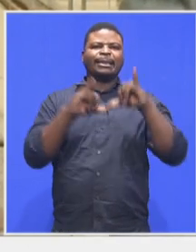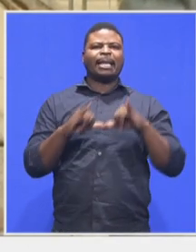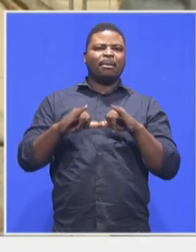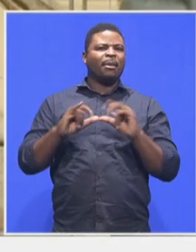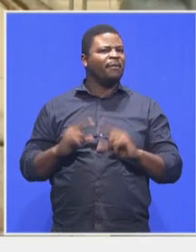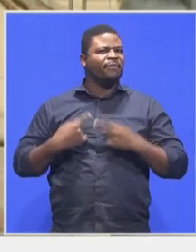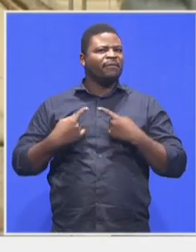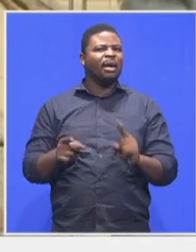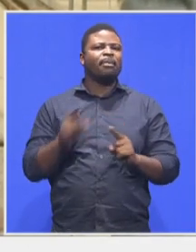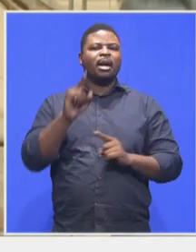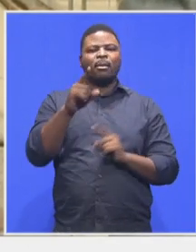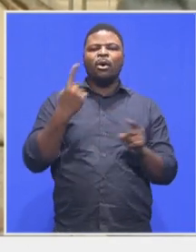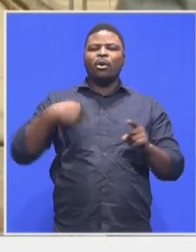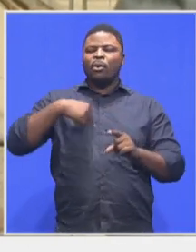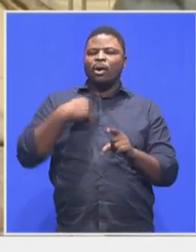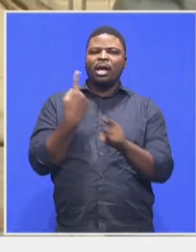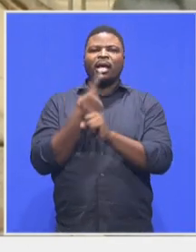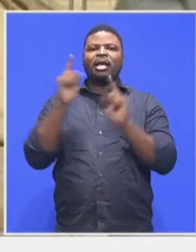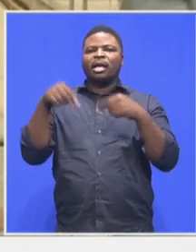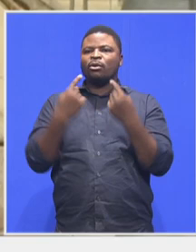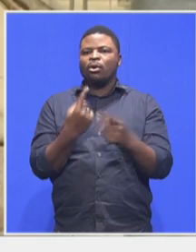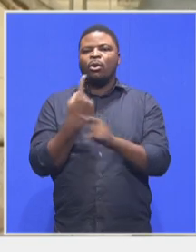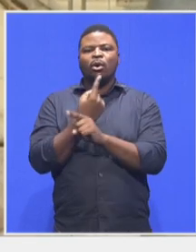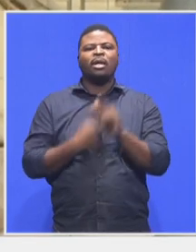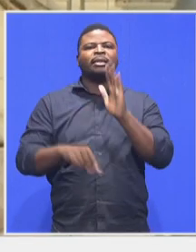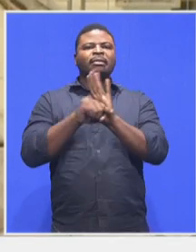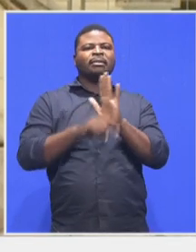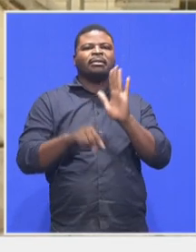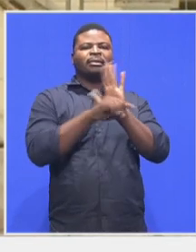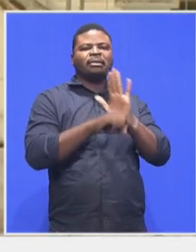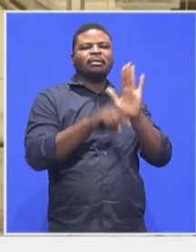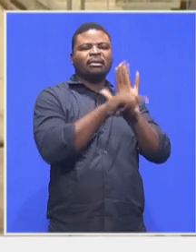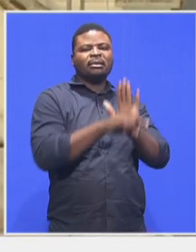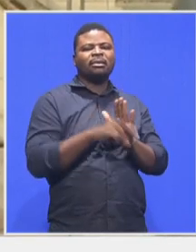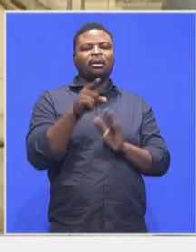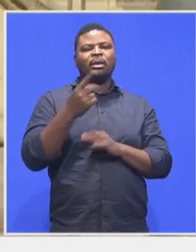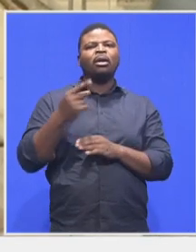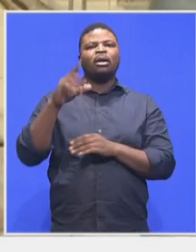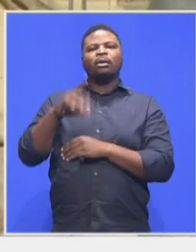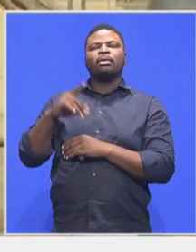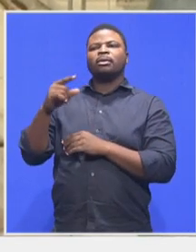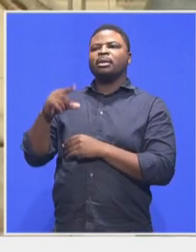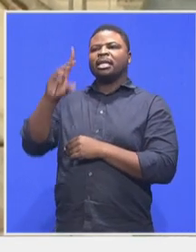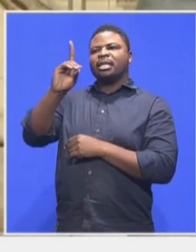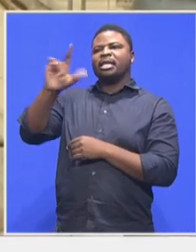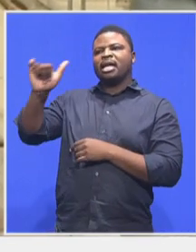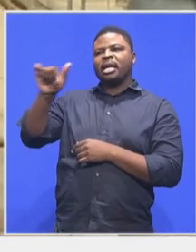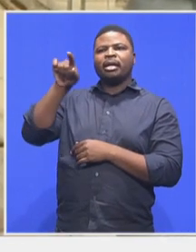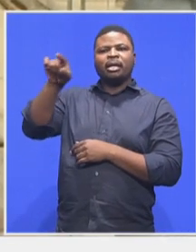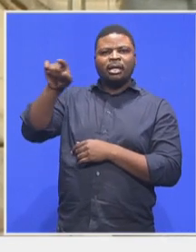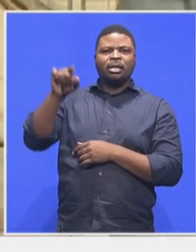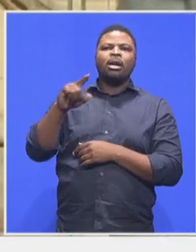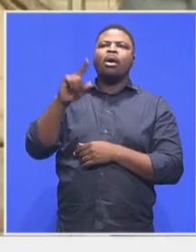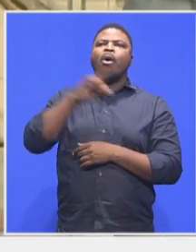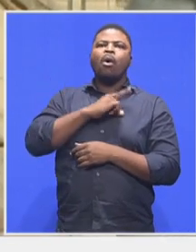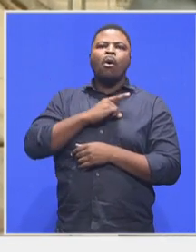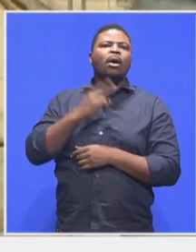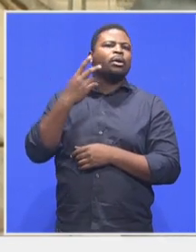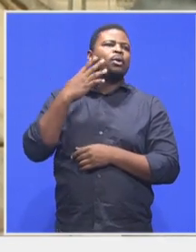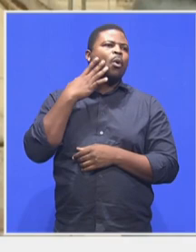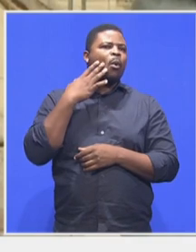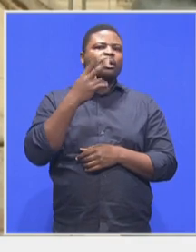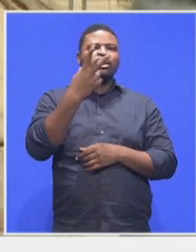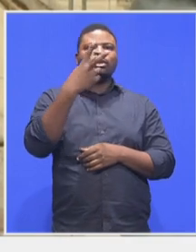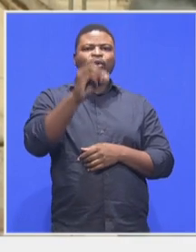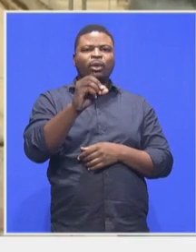no, if this happens. I think it's disingenuous for DA to say that. Why didn't they say when big companies during the 2010 World Cup